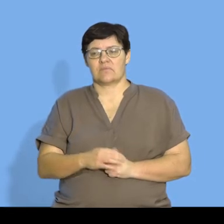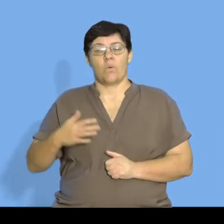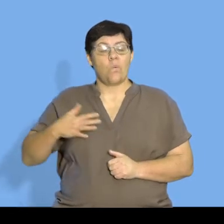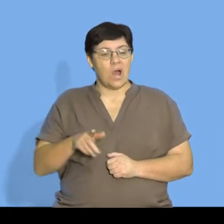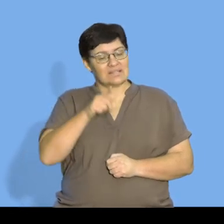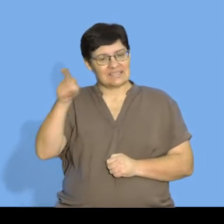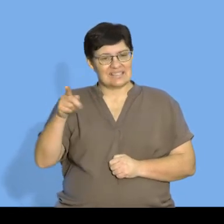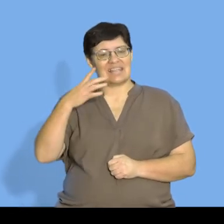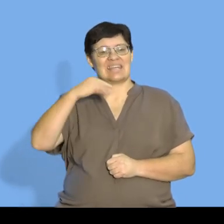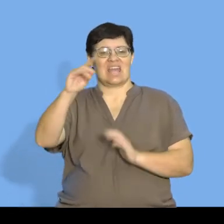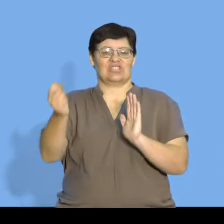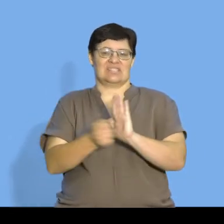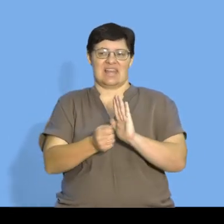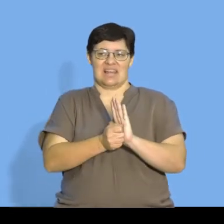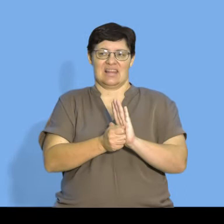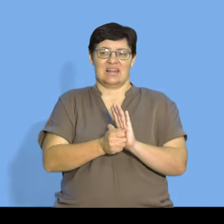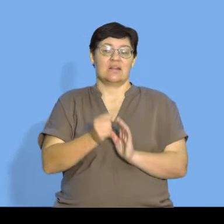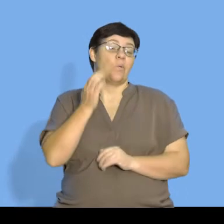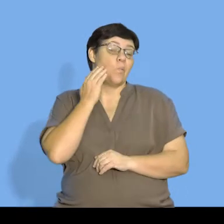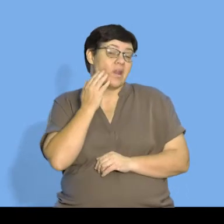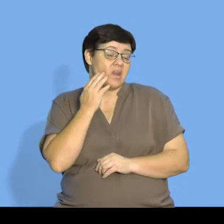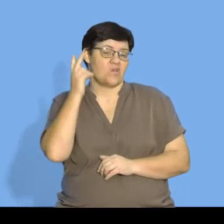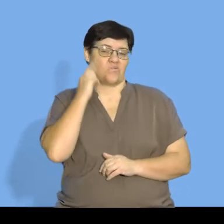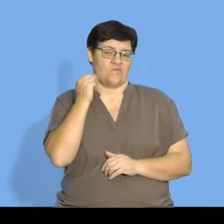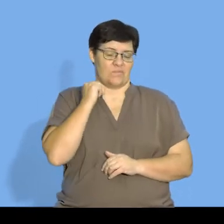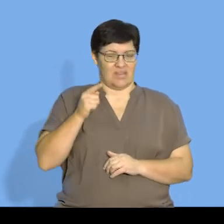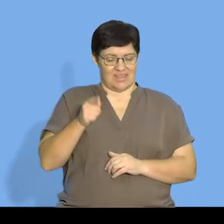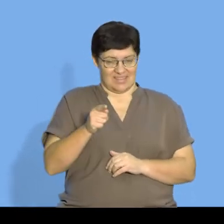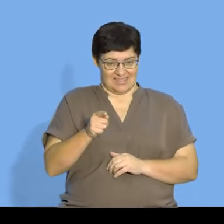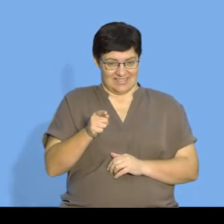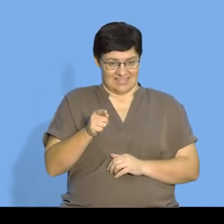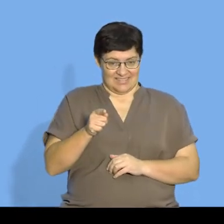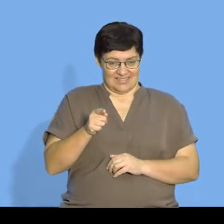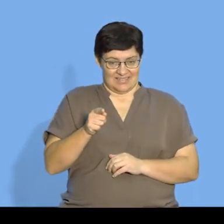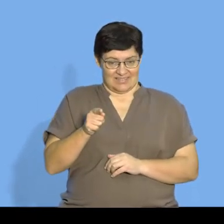We want our cash sales for November. That's the